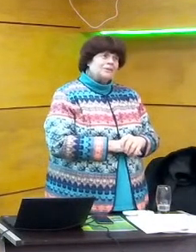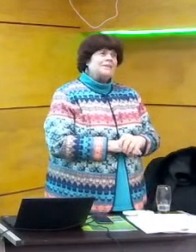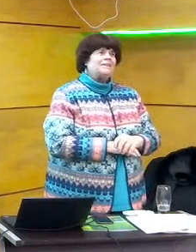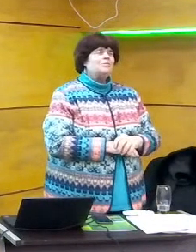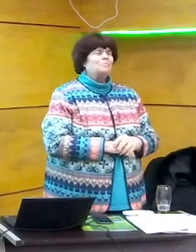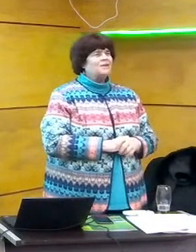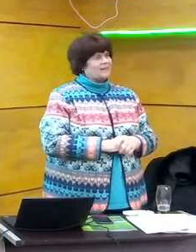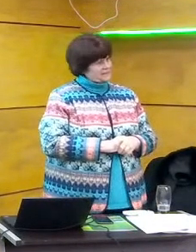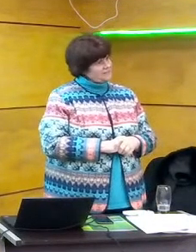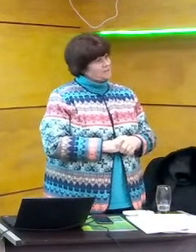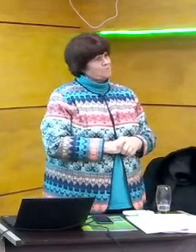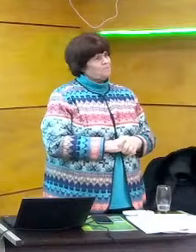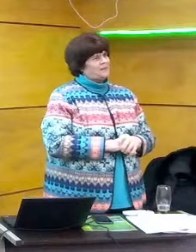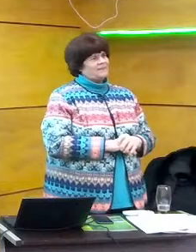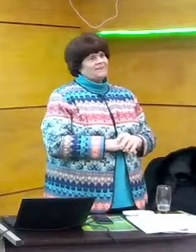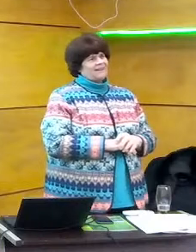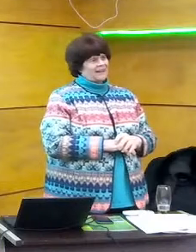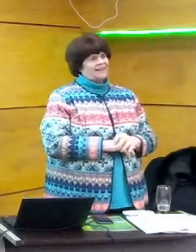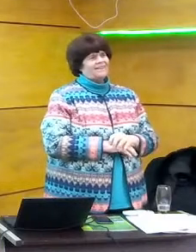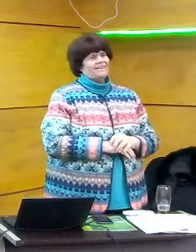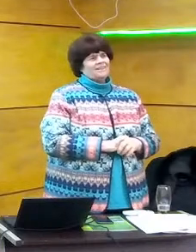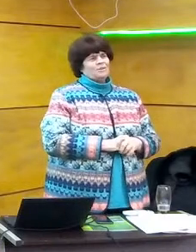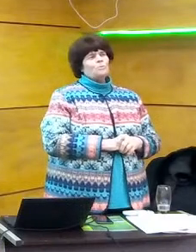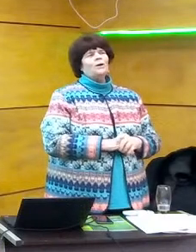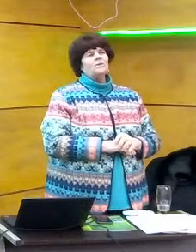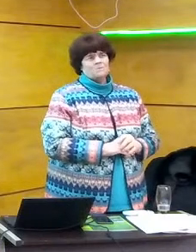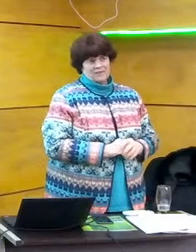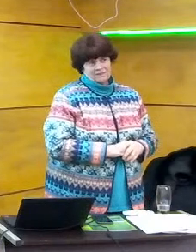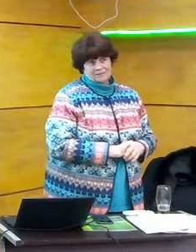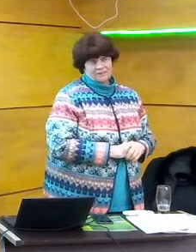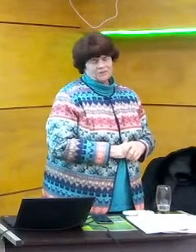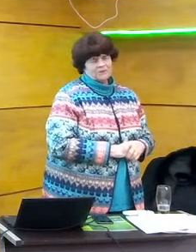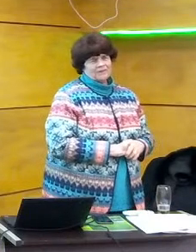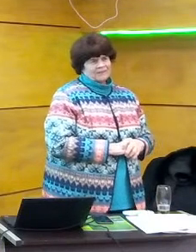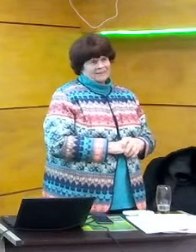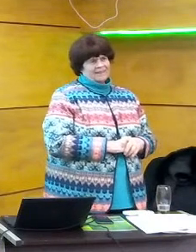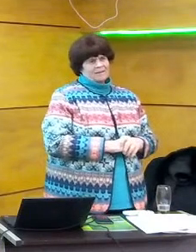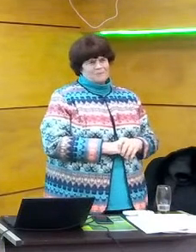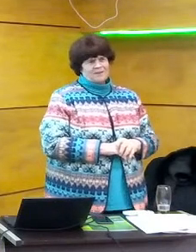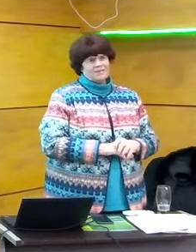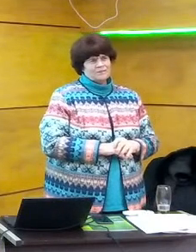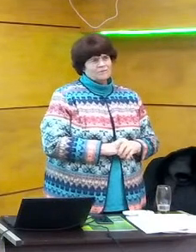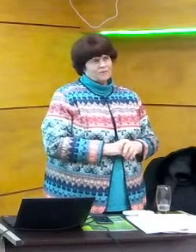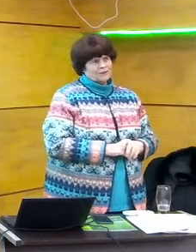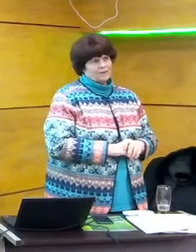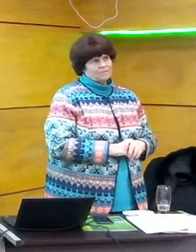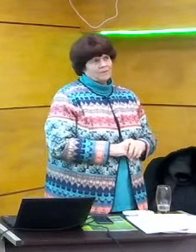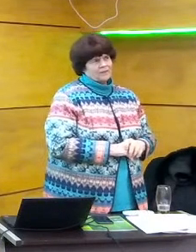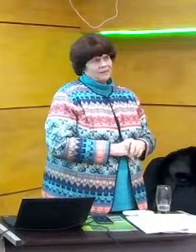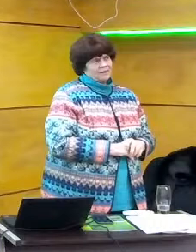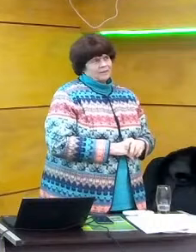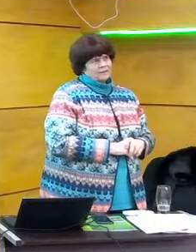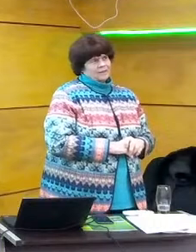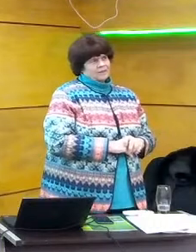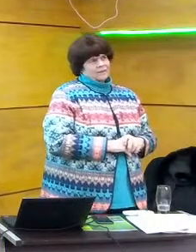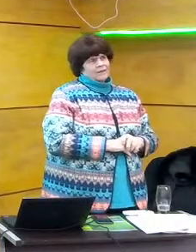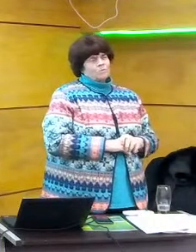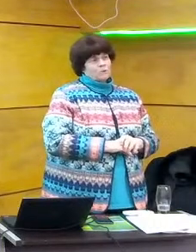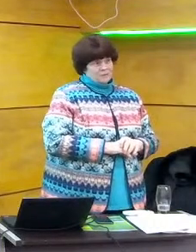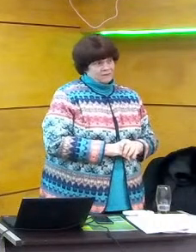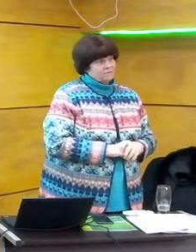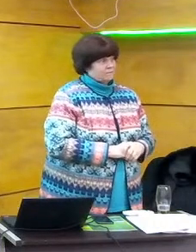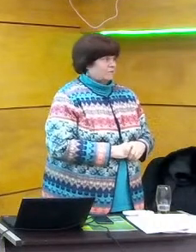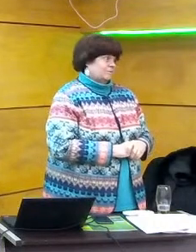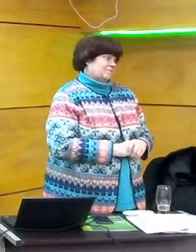were overly polite, but not welcoming to get opinions from